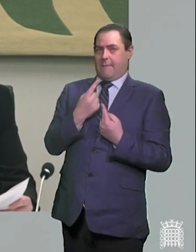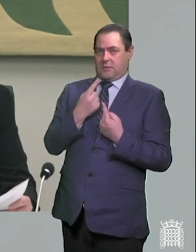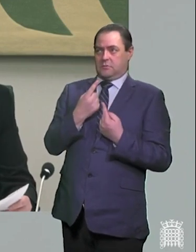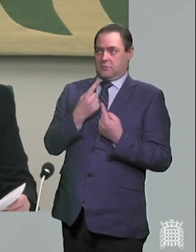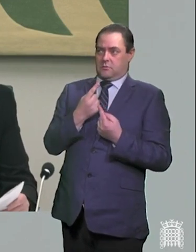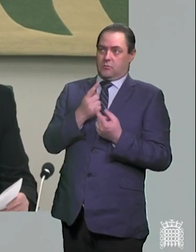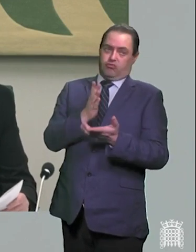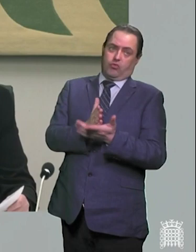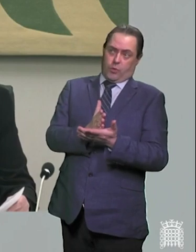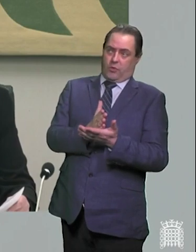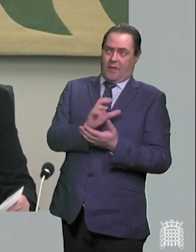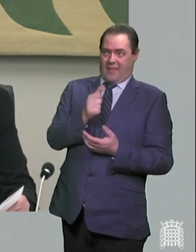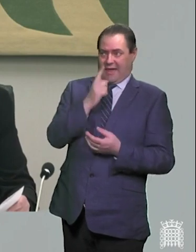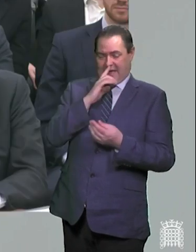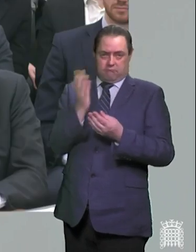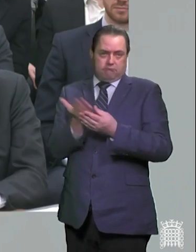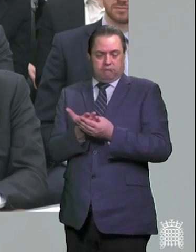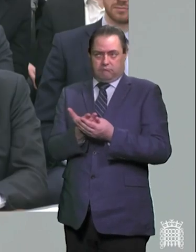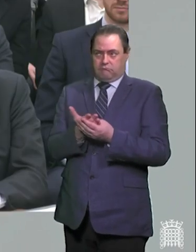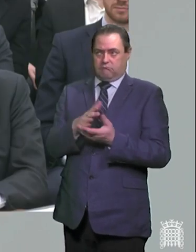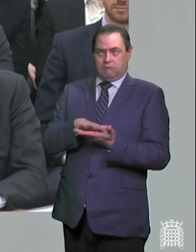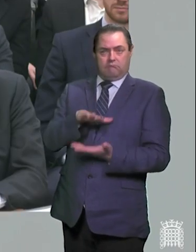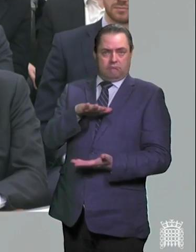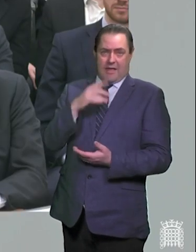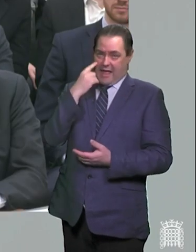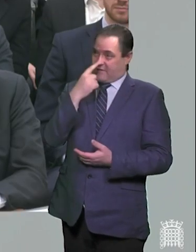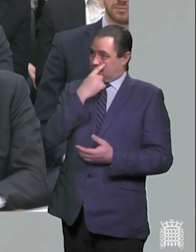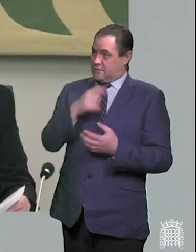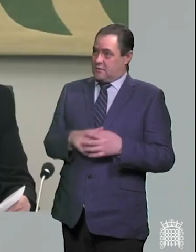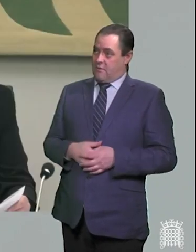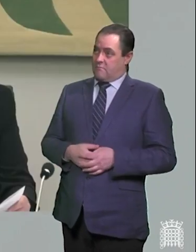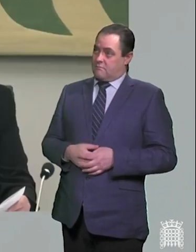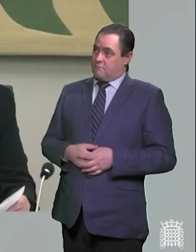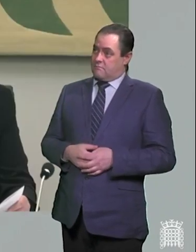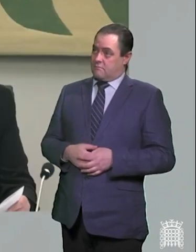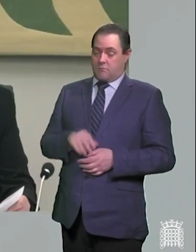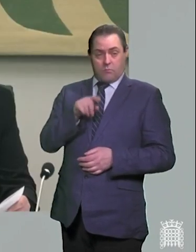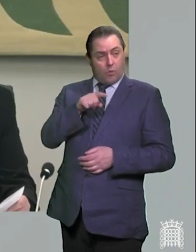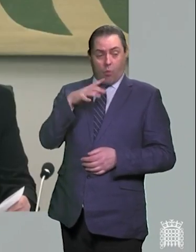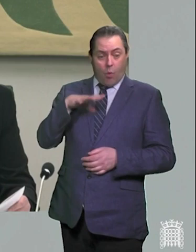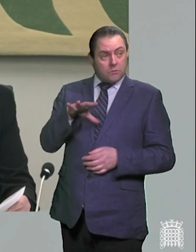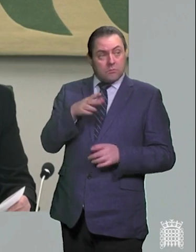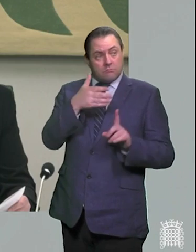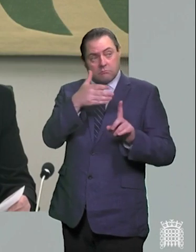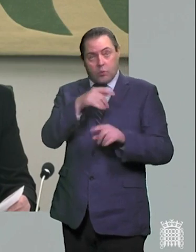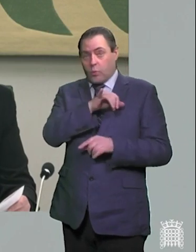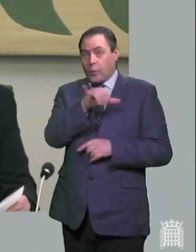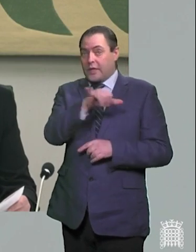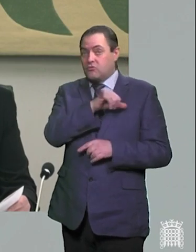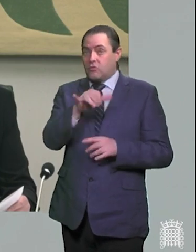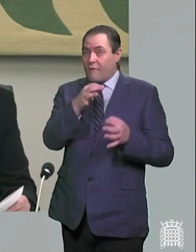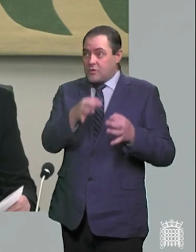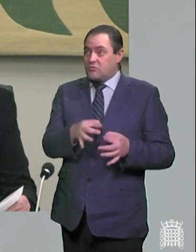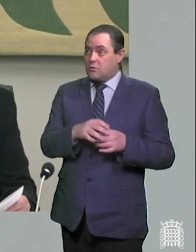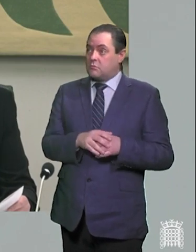like an oath, and then they can be put into evidence to us. If you would like to identify some officials and some